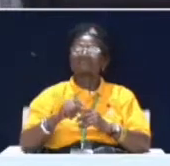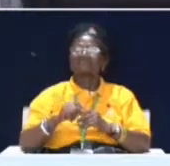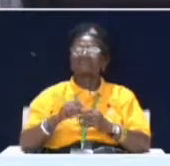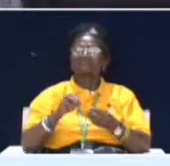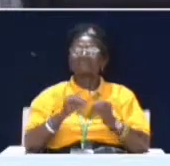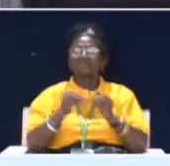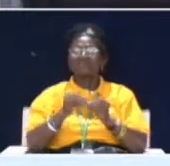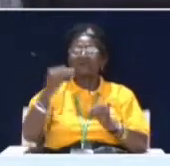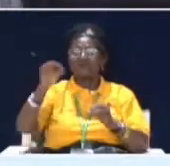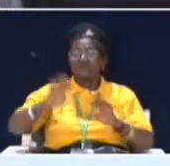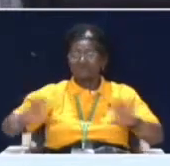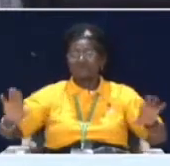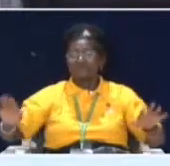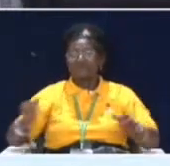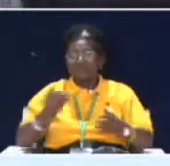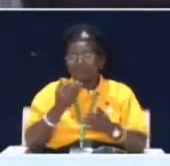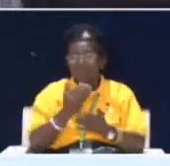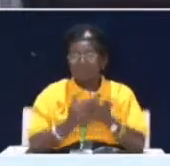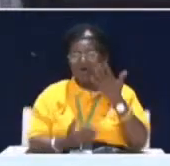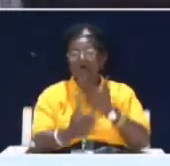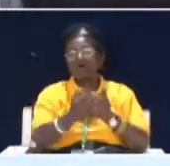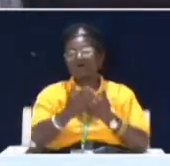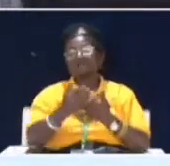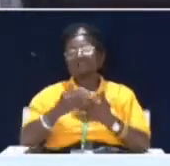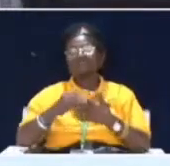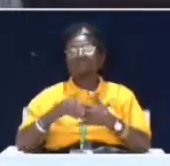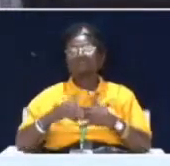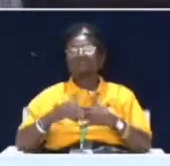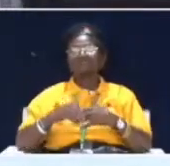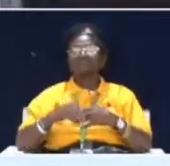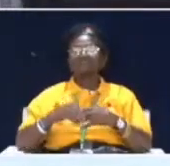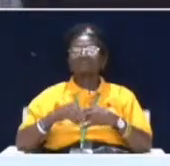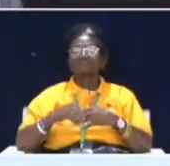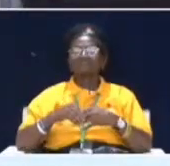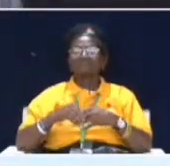number of children born since